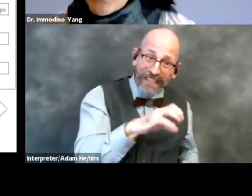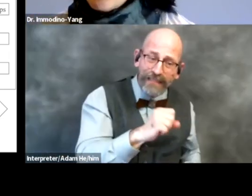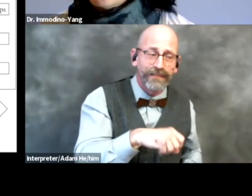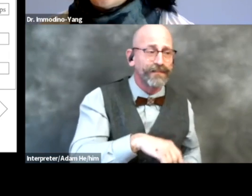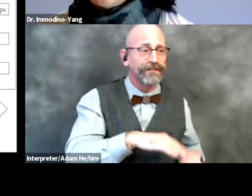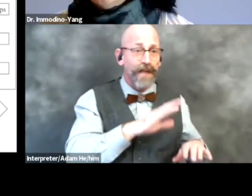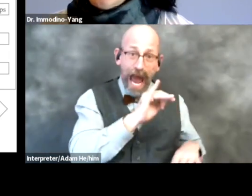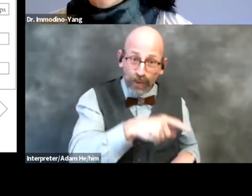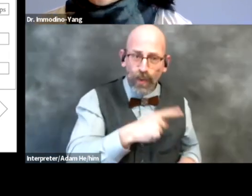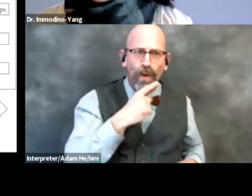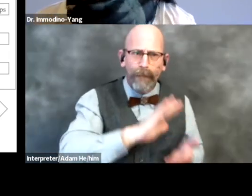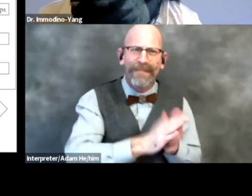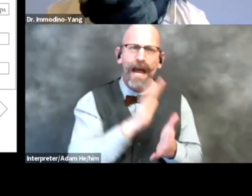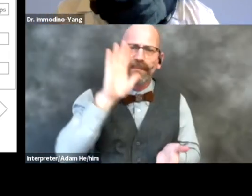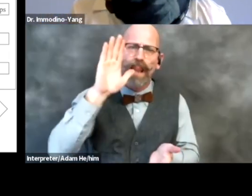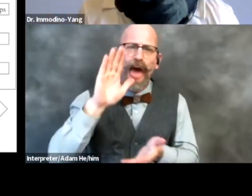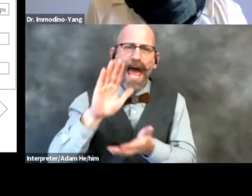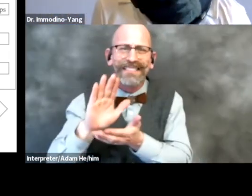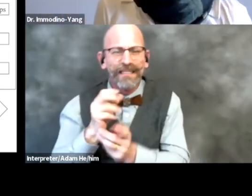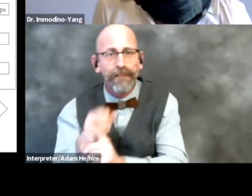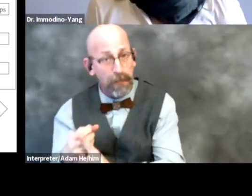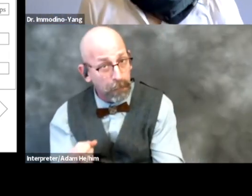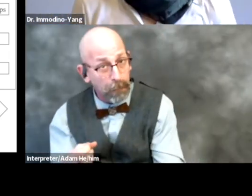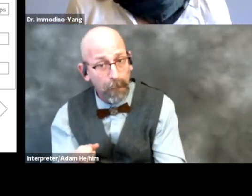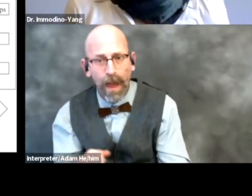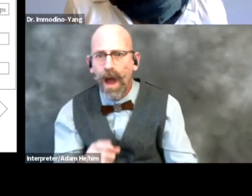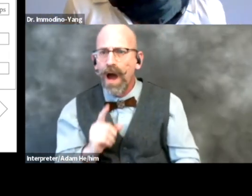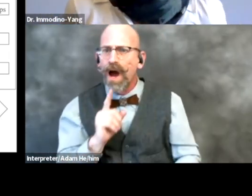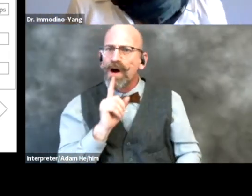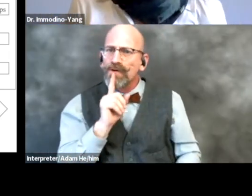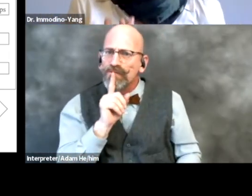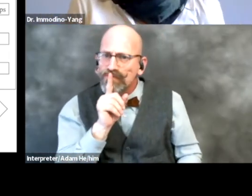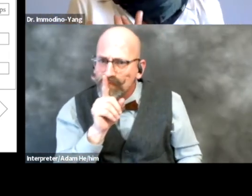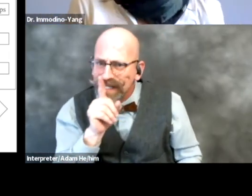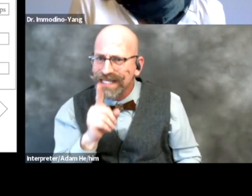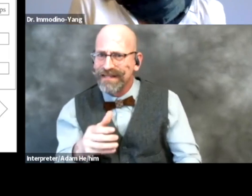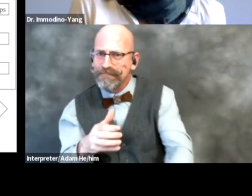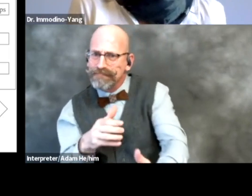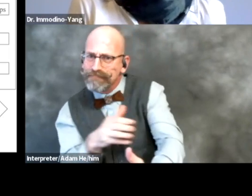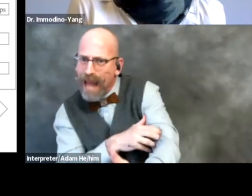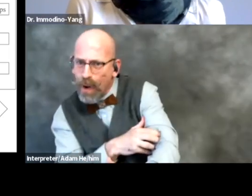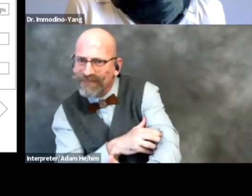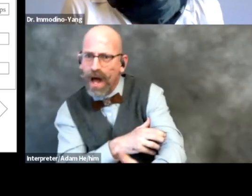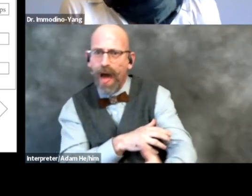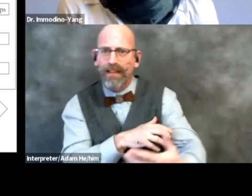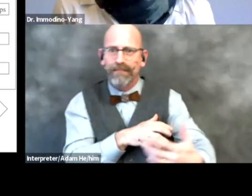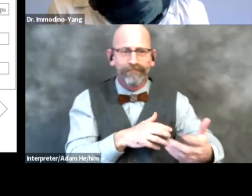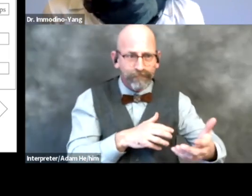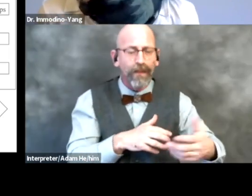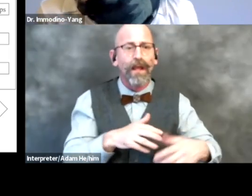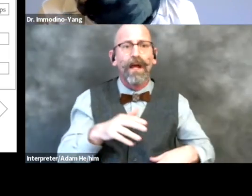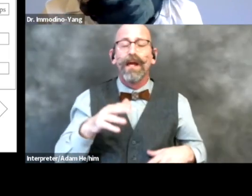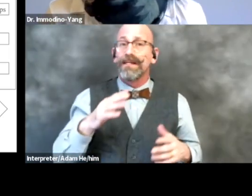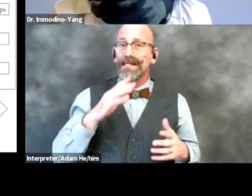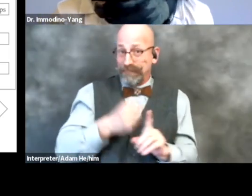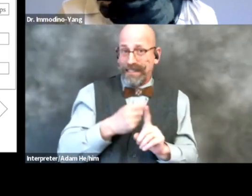really powerful a source of variation in brain development at this point is the kid's own proclivity to think about